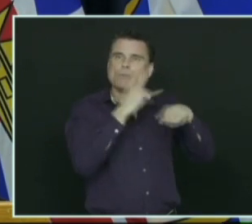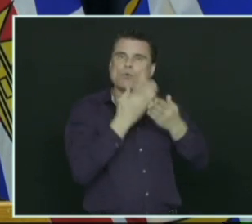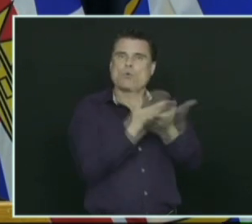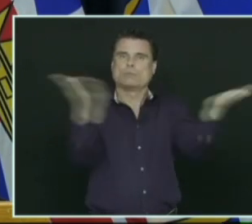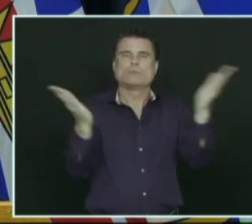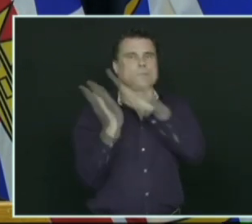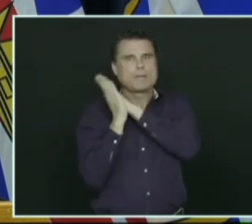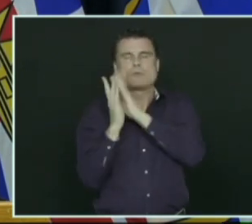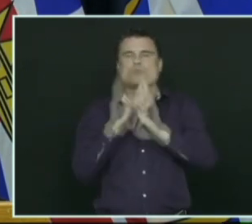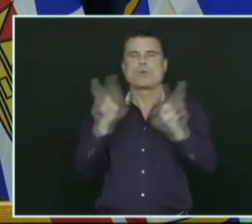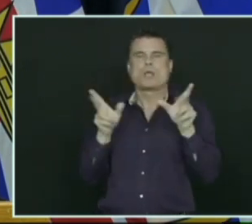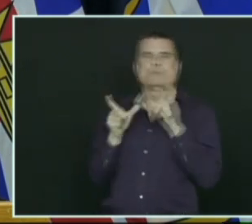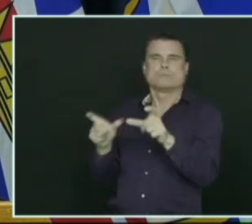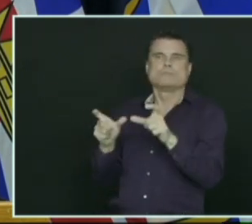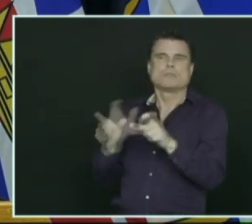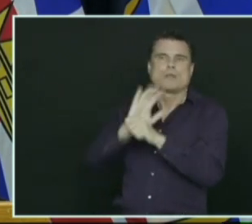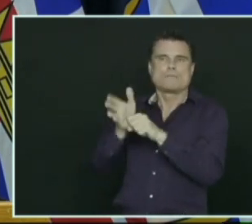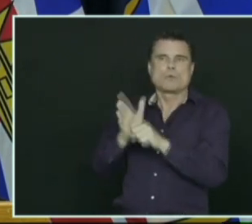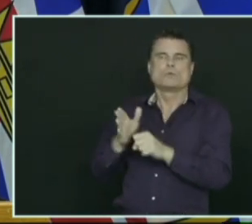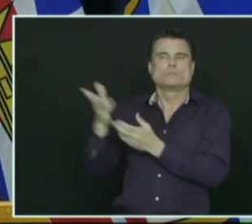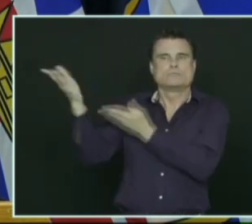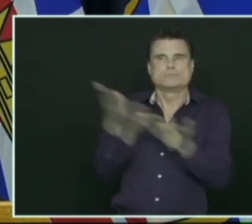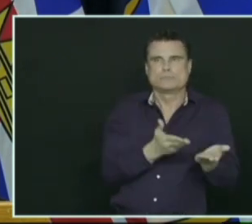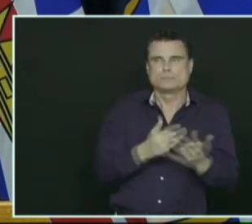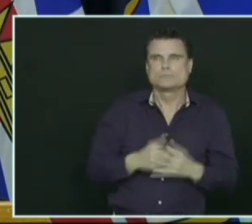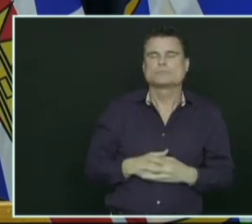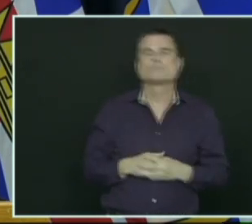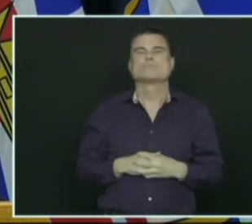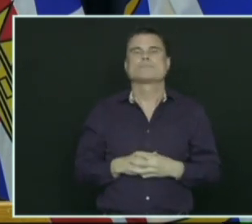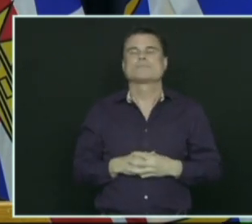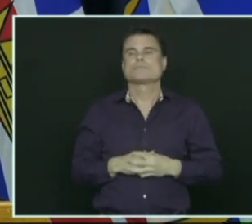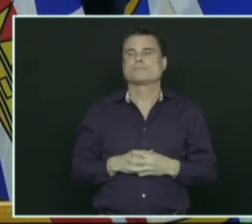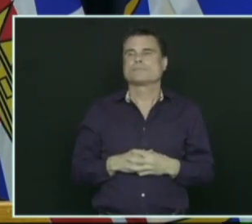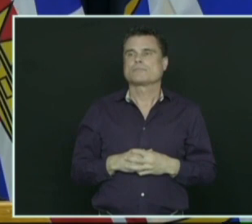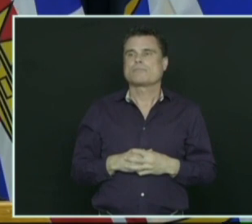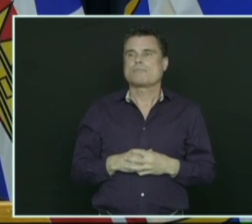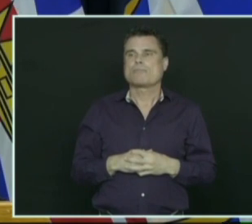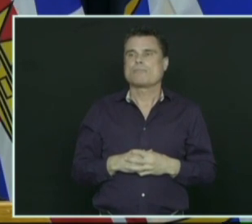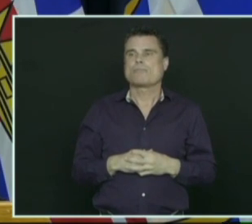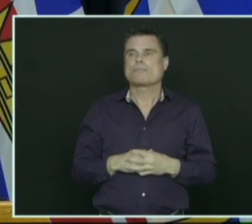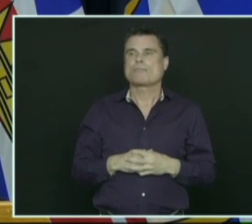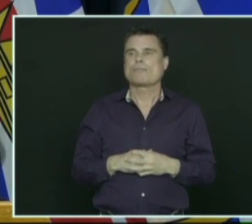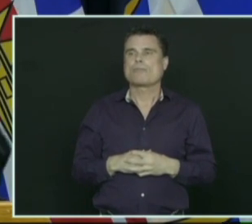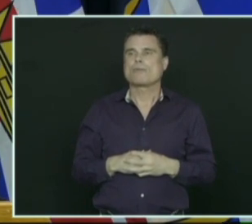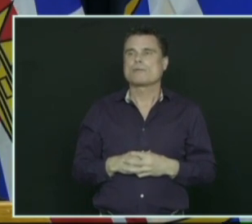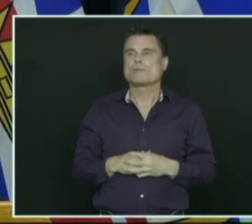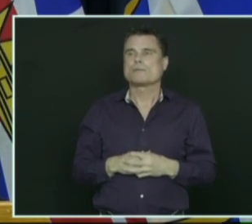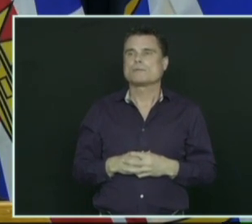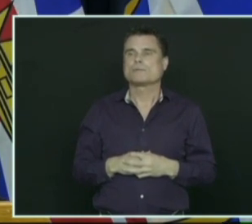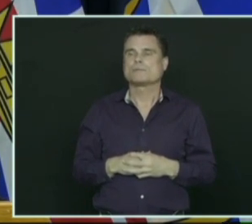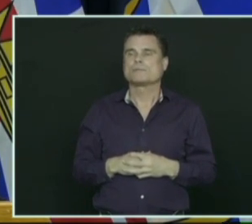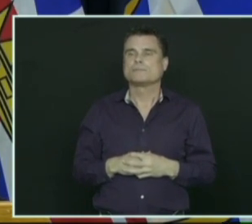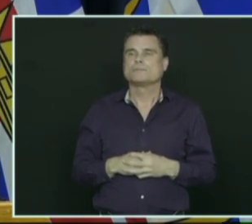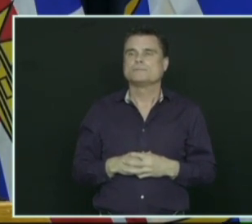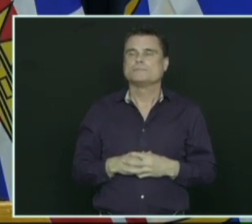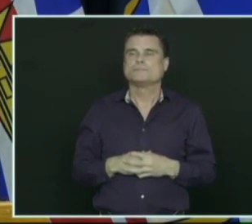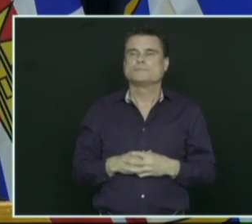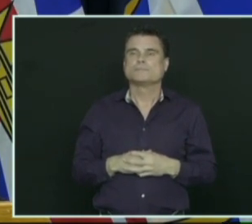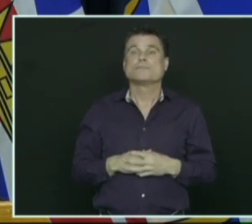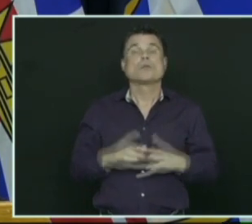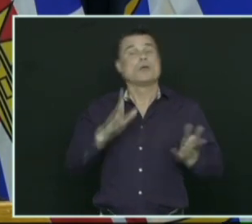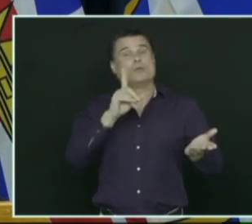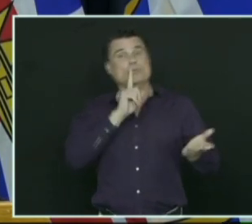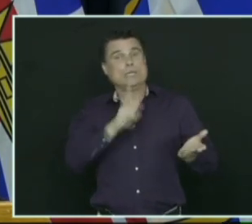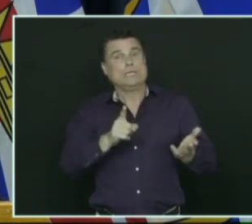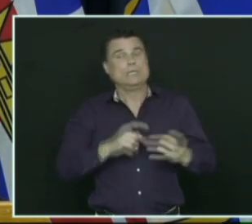offer from Alberta to share 250,000 N95 respirators with us. This is a great example of provinces working